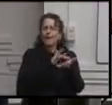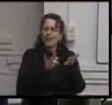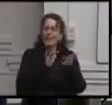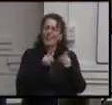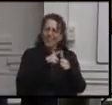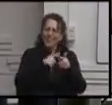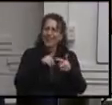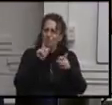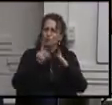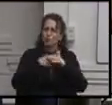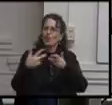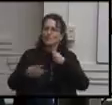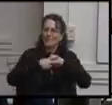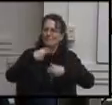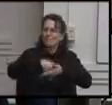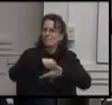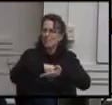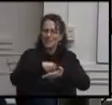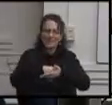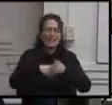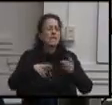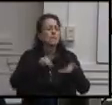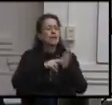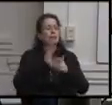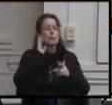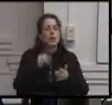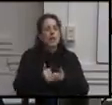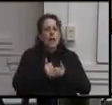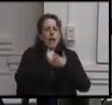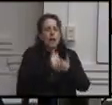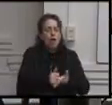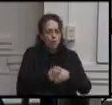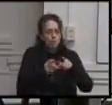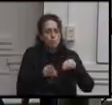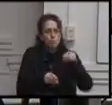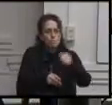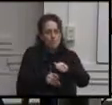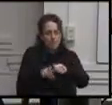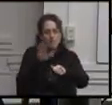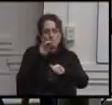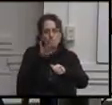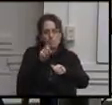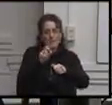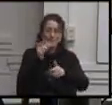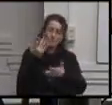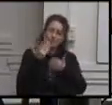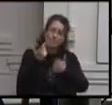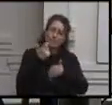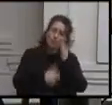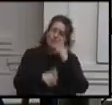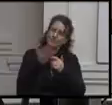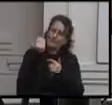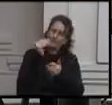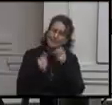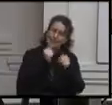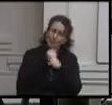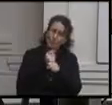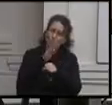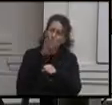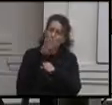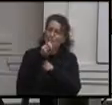that's a 15-year bond. So the extra cost for a heat pump boiler